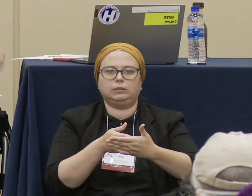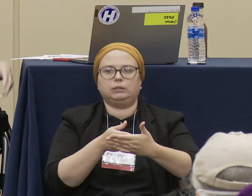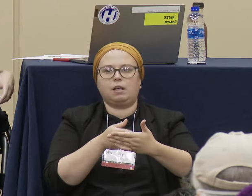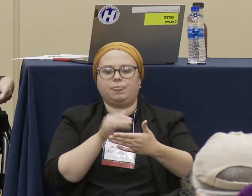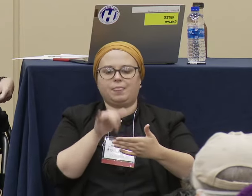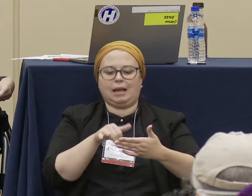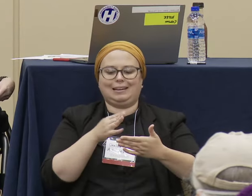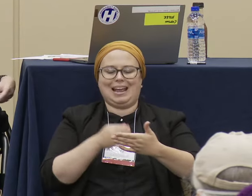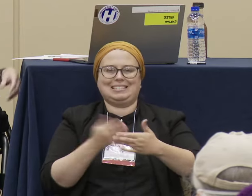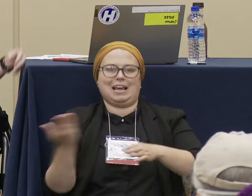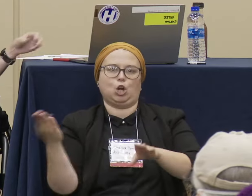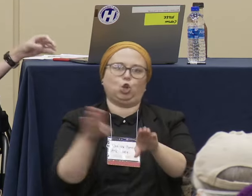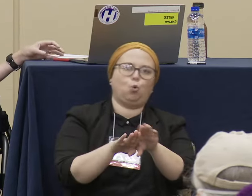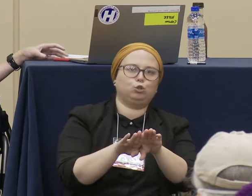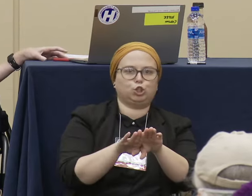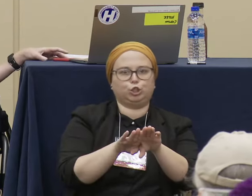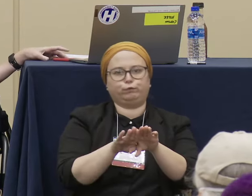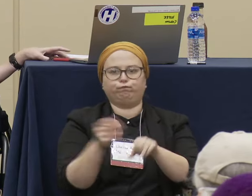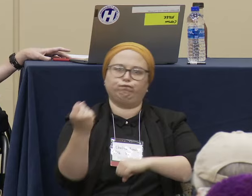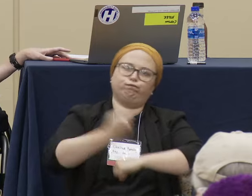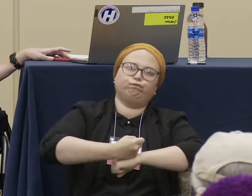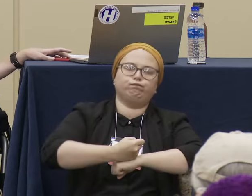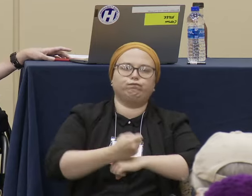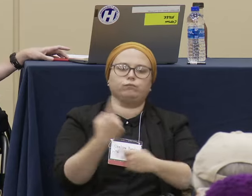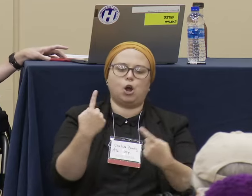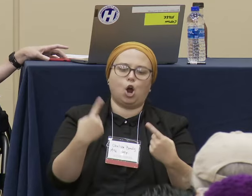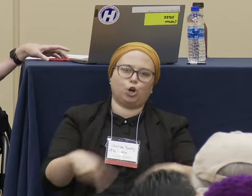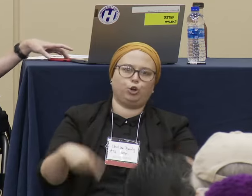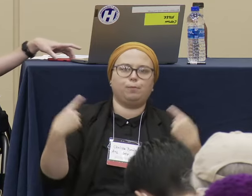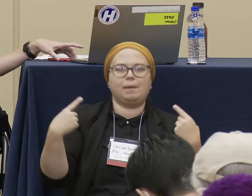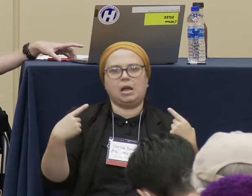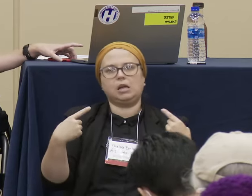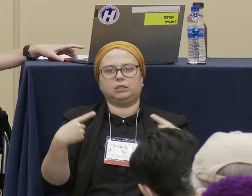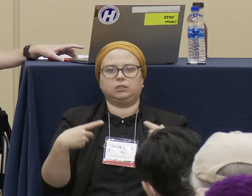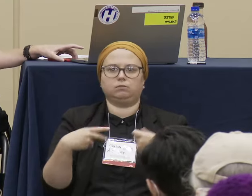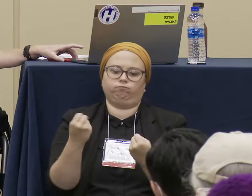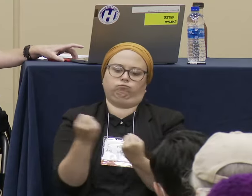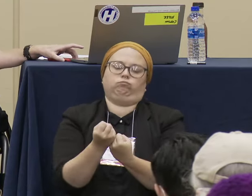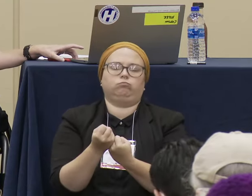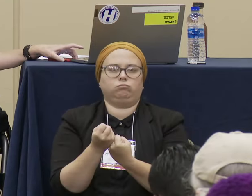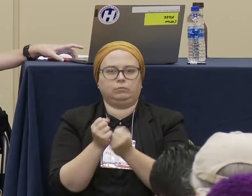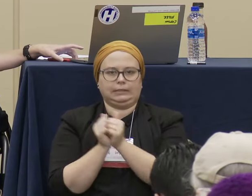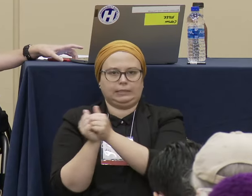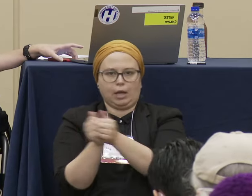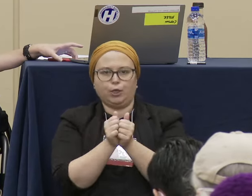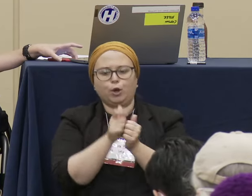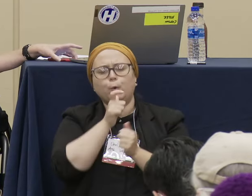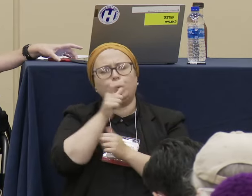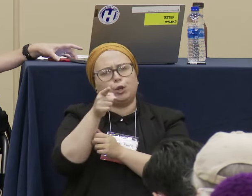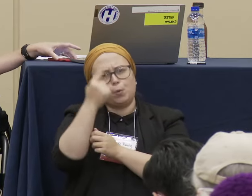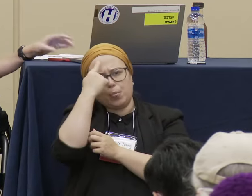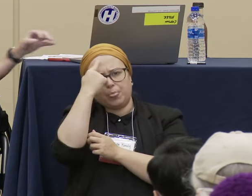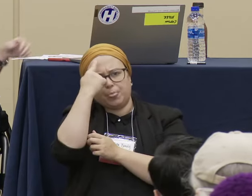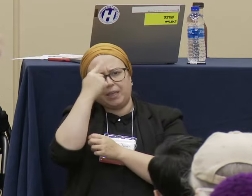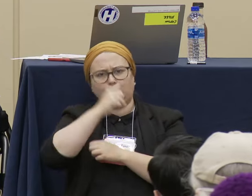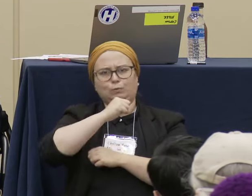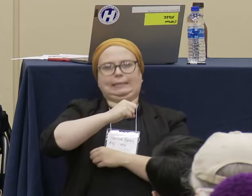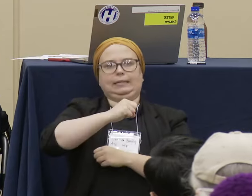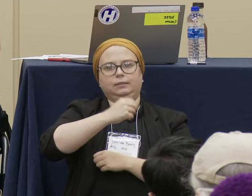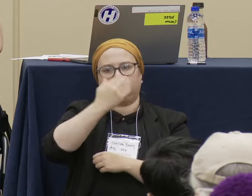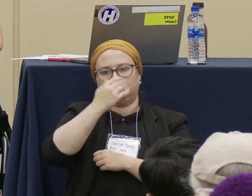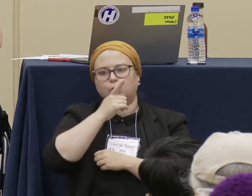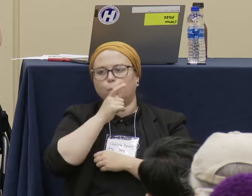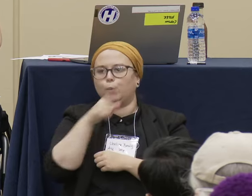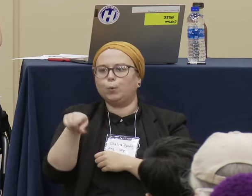anti-closure arguments and fighting for it together. So who do you think resists, so who do you know if you were a part of